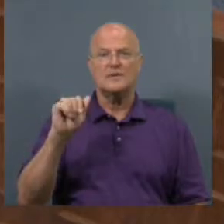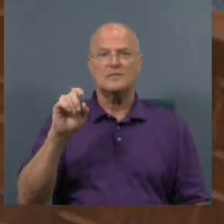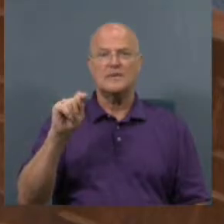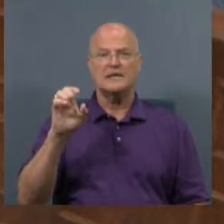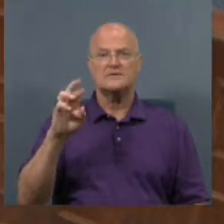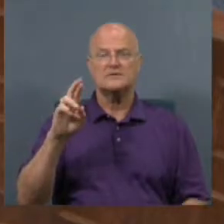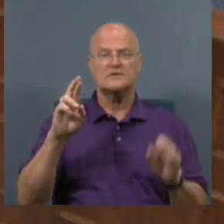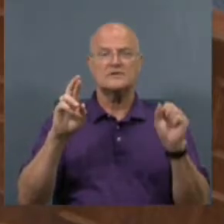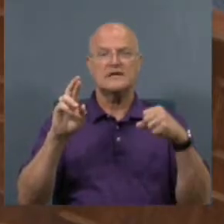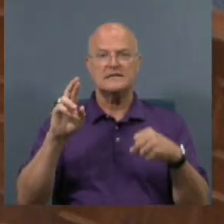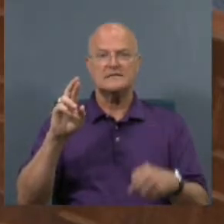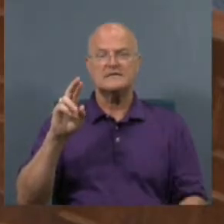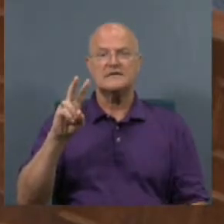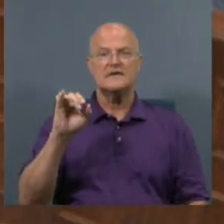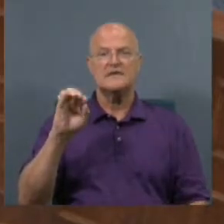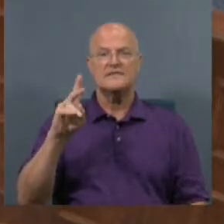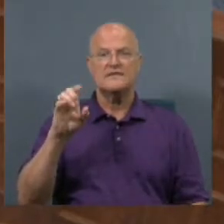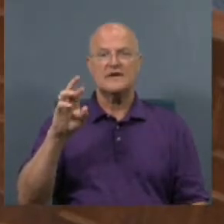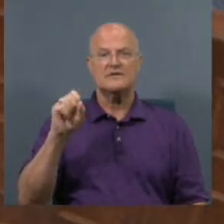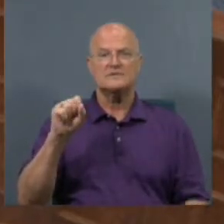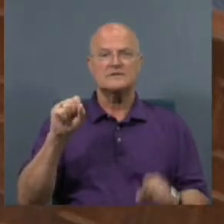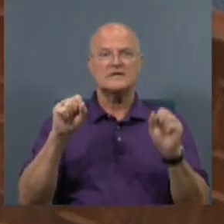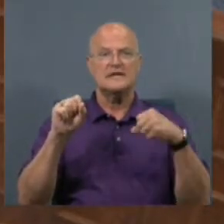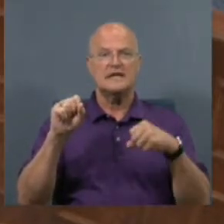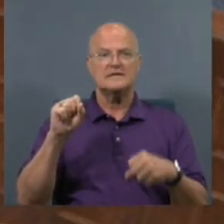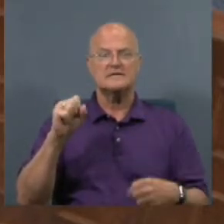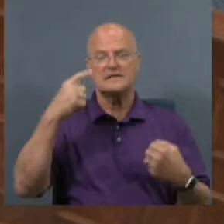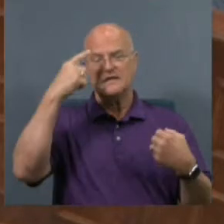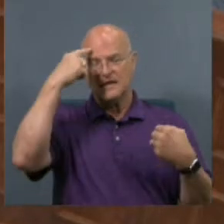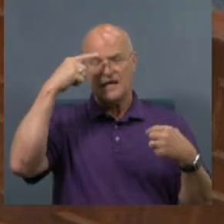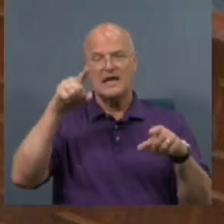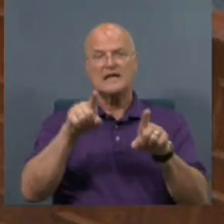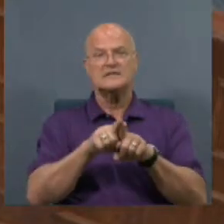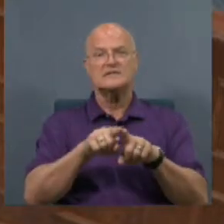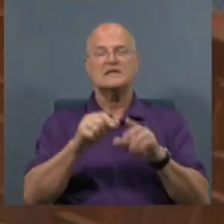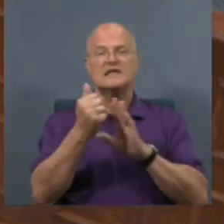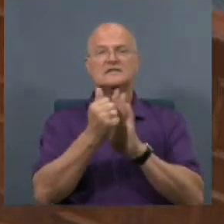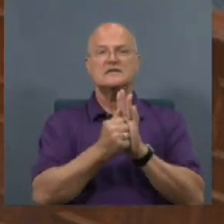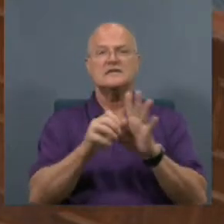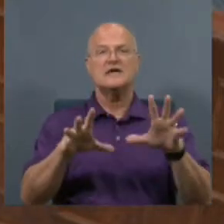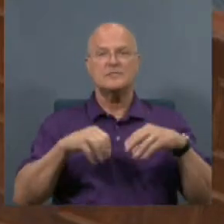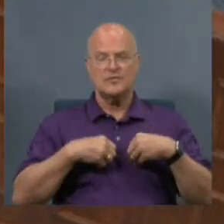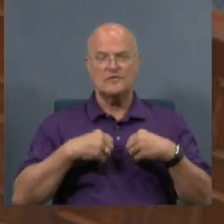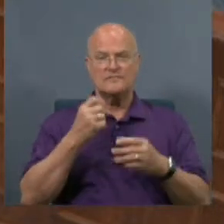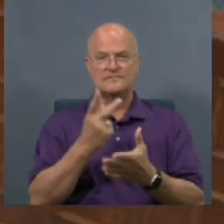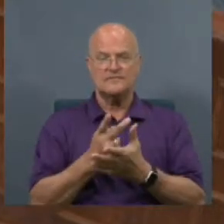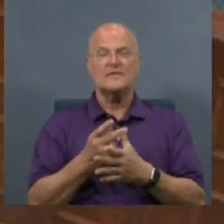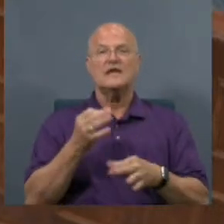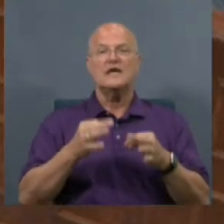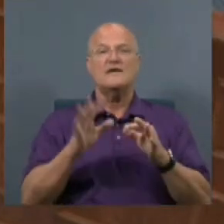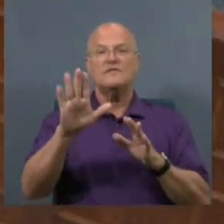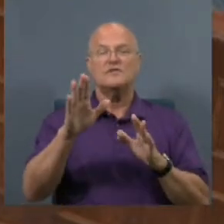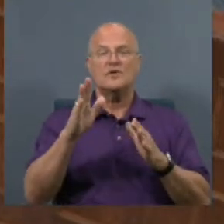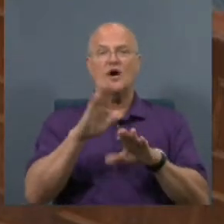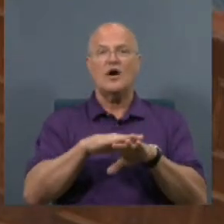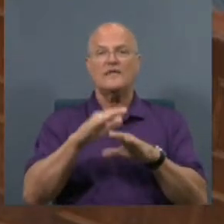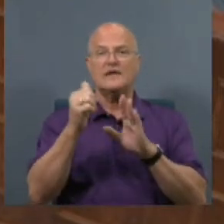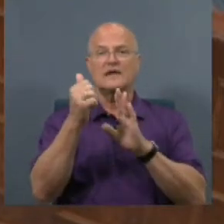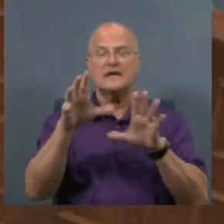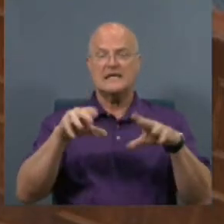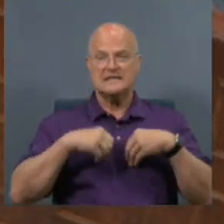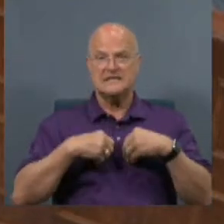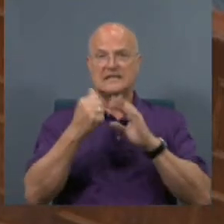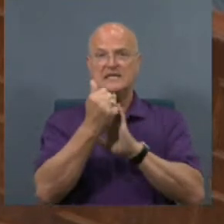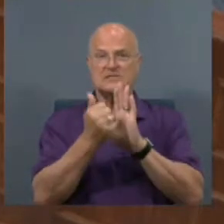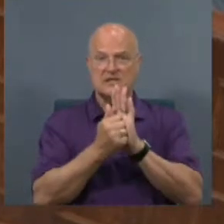Baxter? Yes. Vickers? Yes. Consent agenda has been approved. Okay, great. If your item was on the consent agenda,